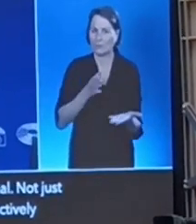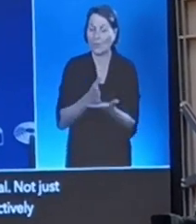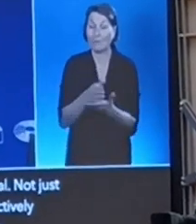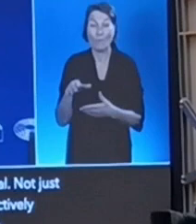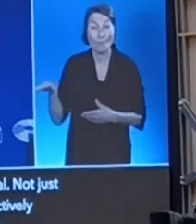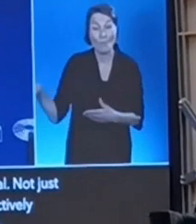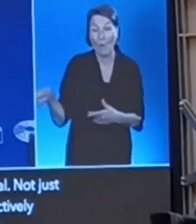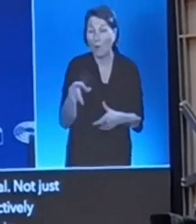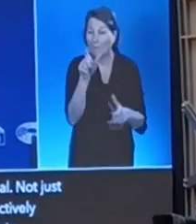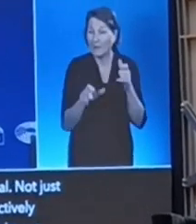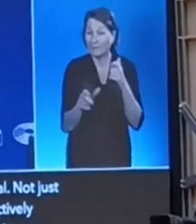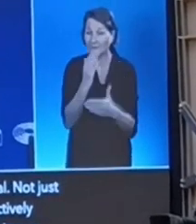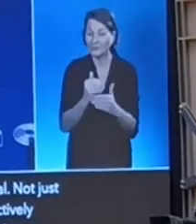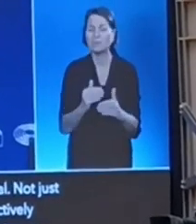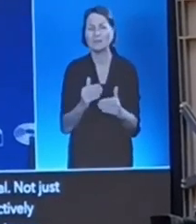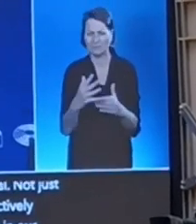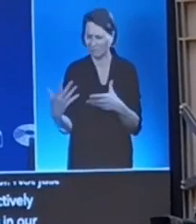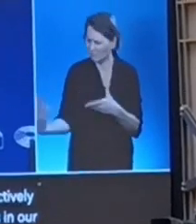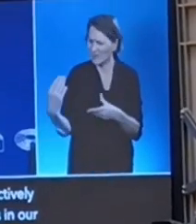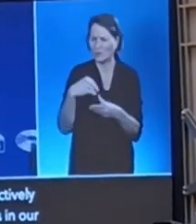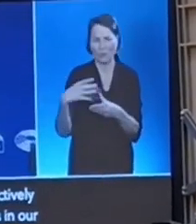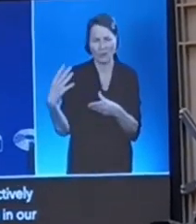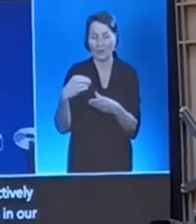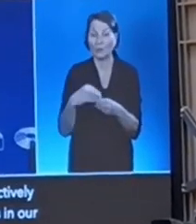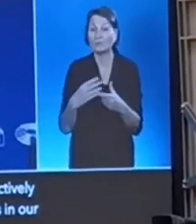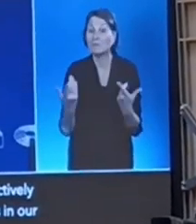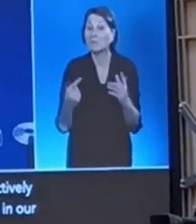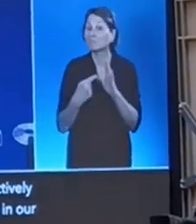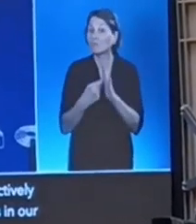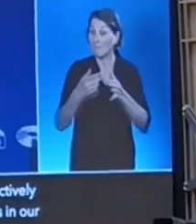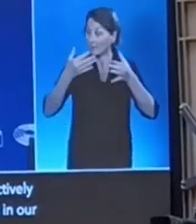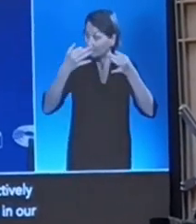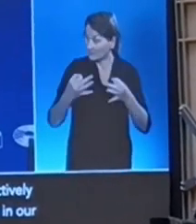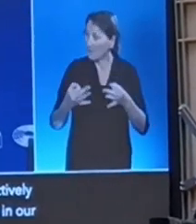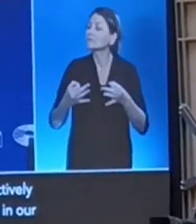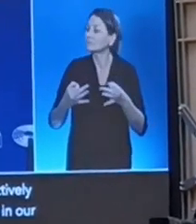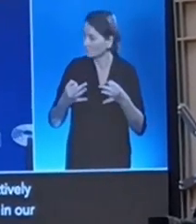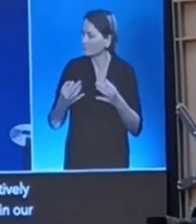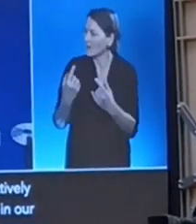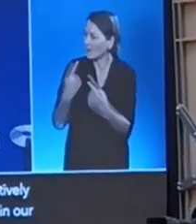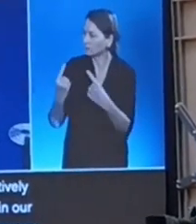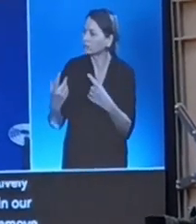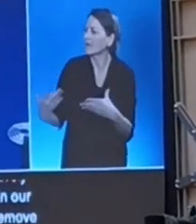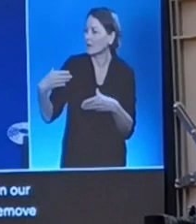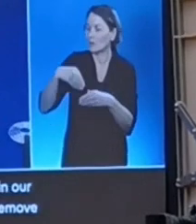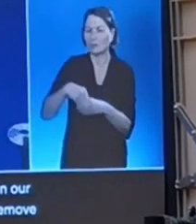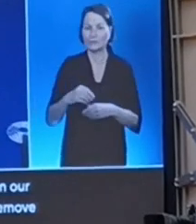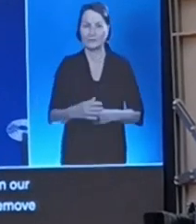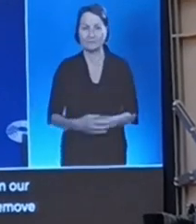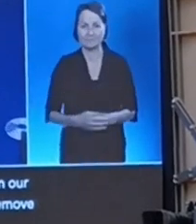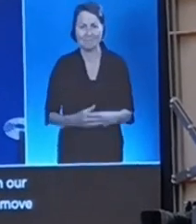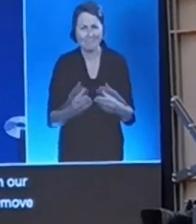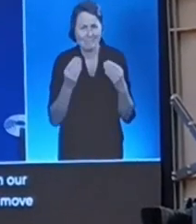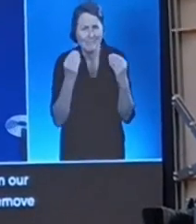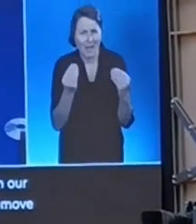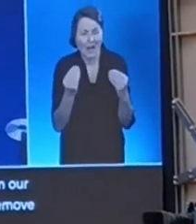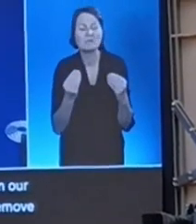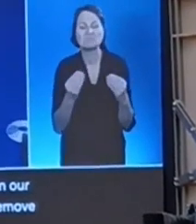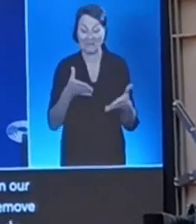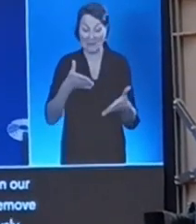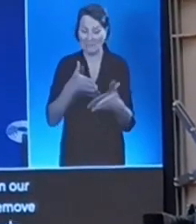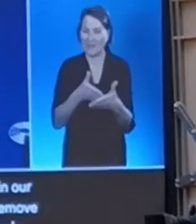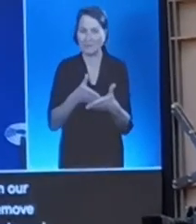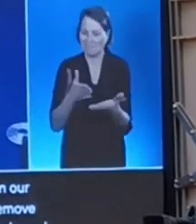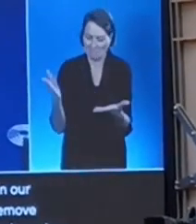disabilities in our decision-making. And for this, we must remove existing barriers. We must